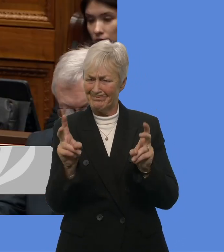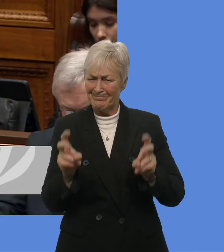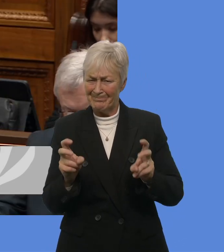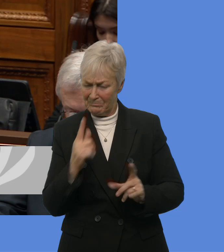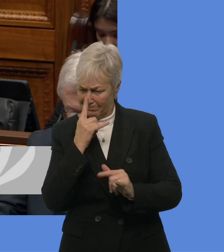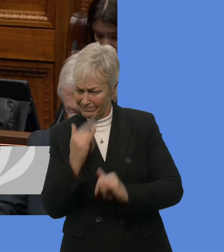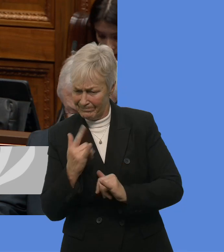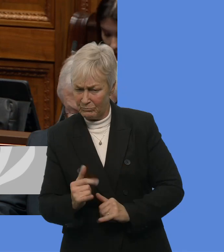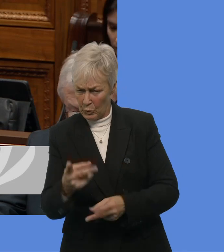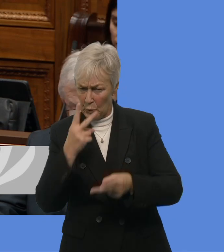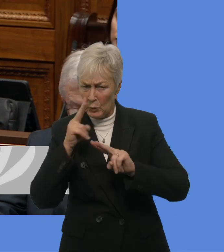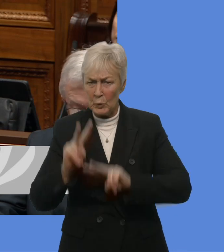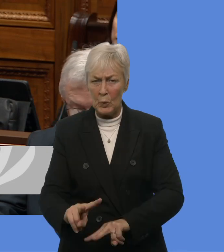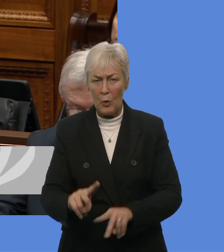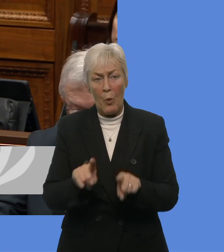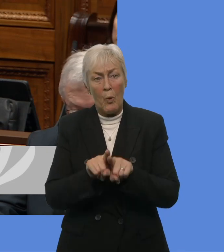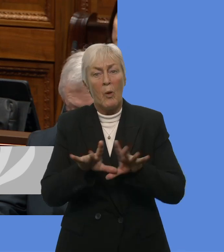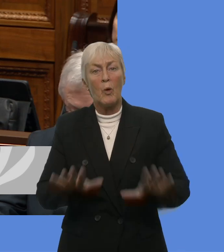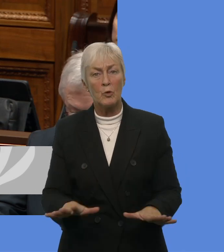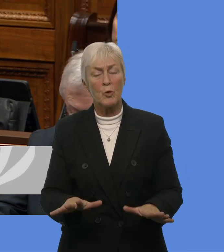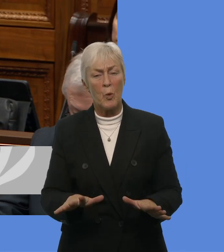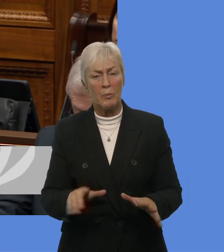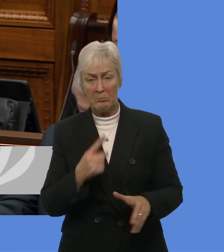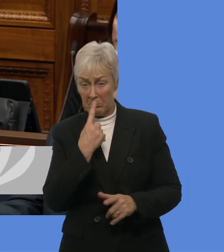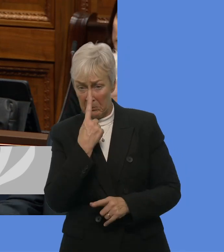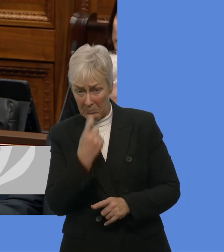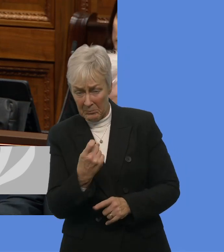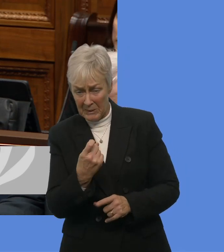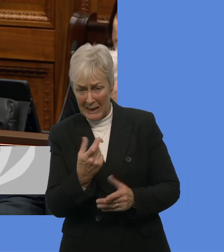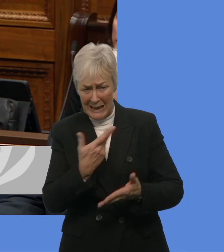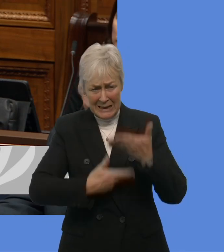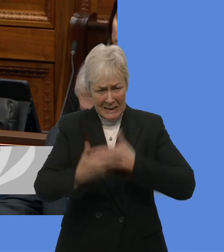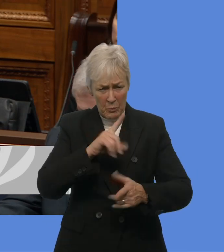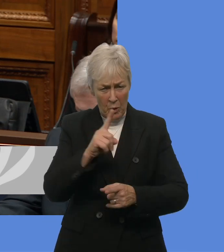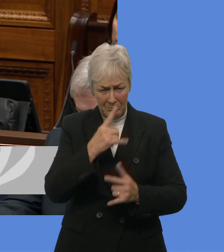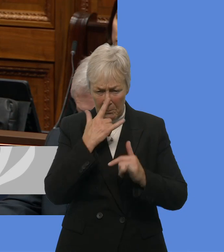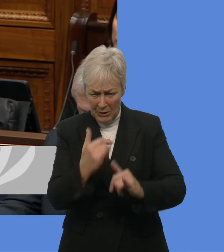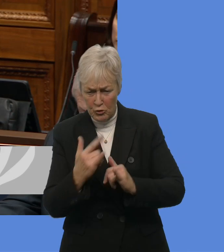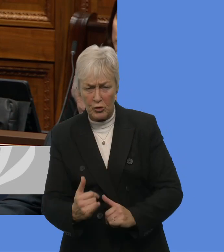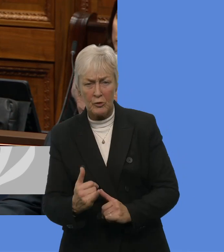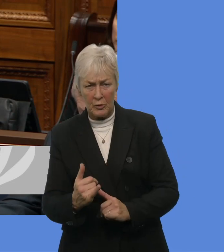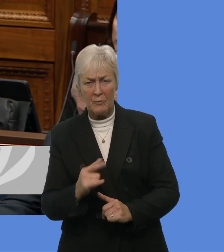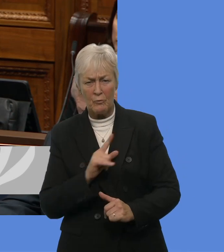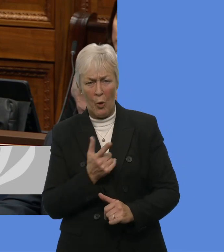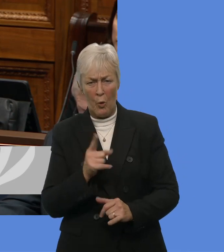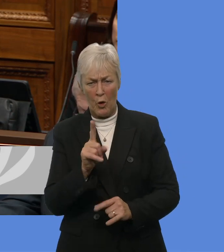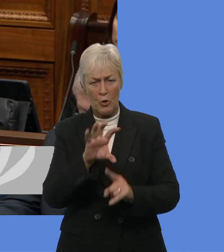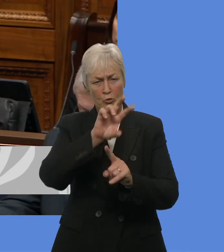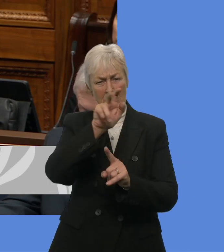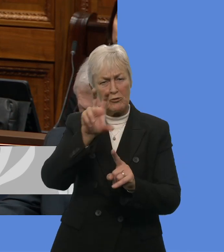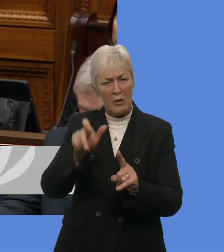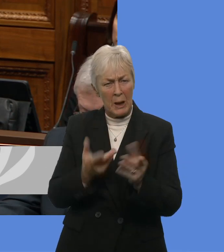that you will be looking at? And also, they were unable to express the type of measurements that would go into ensuring regional